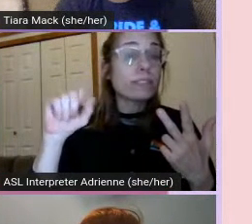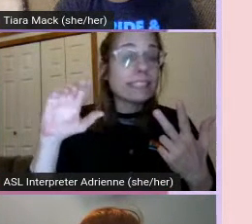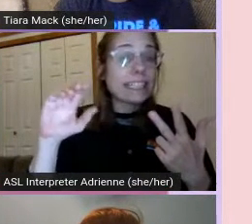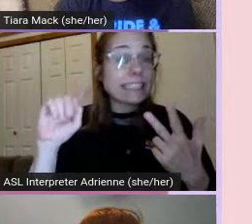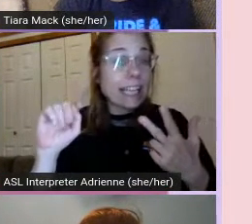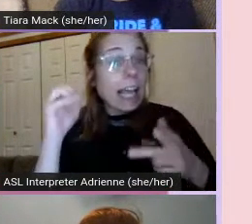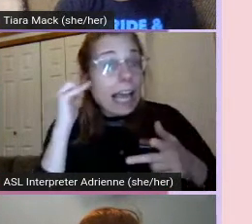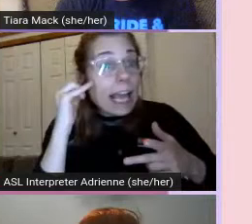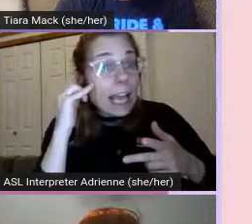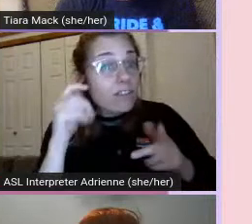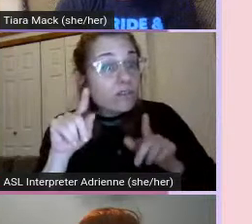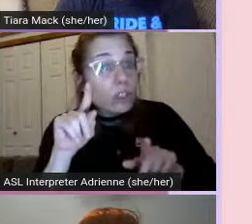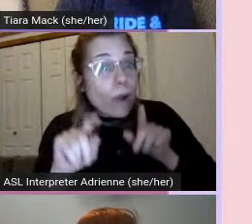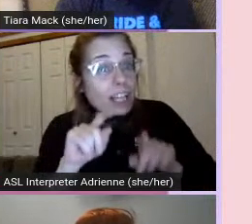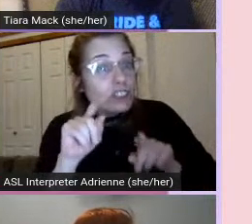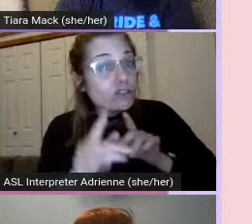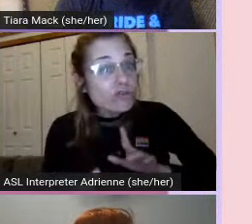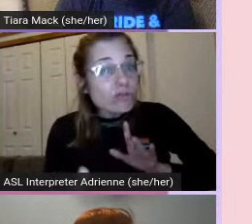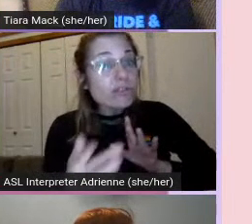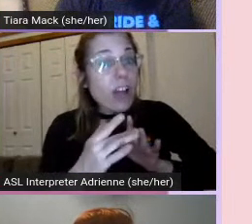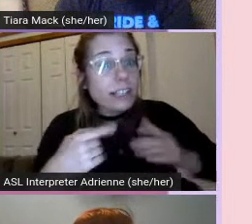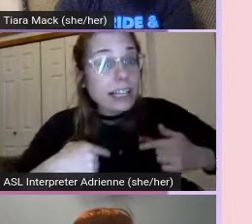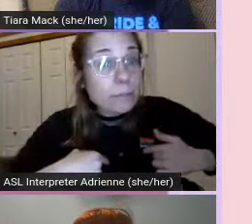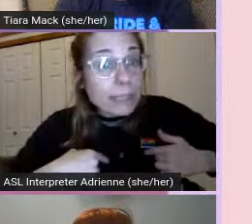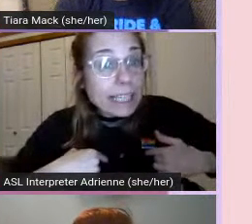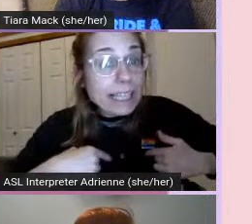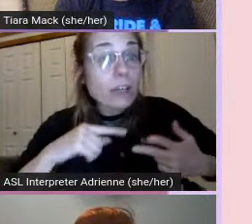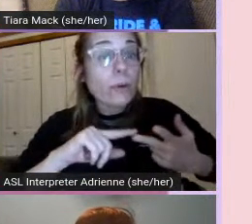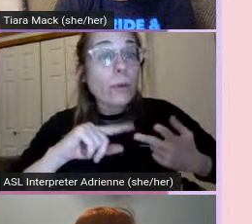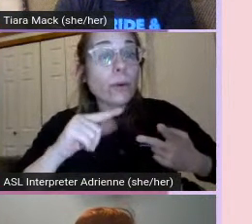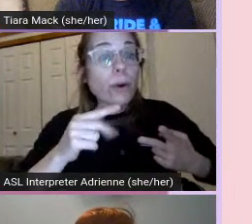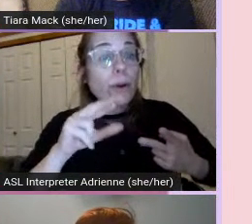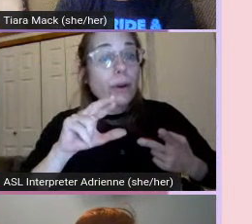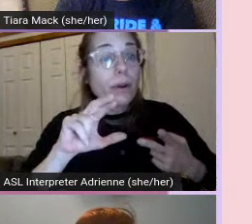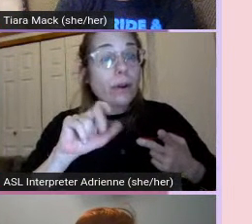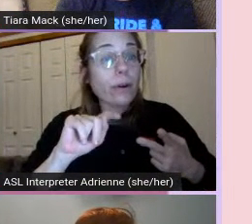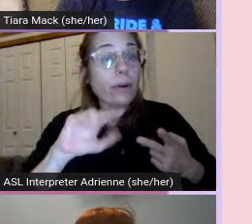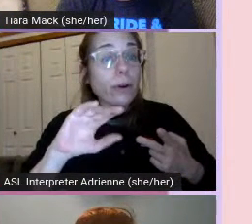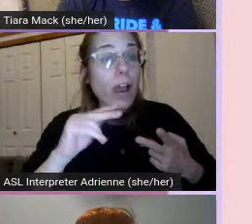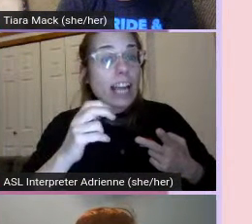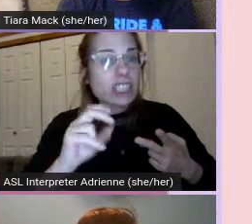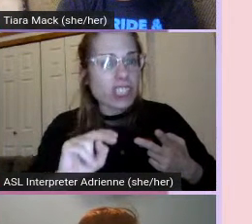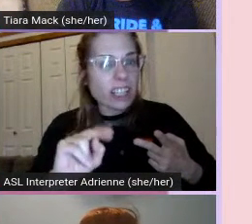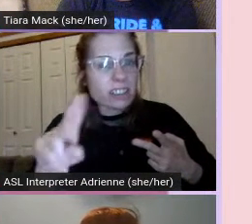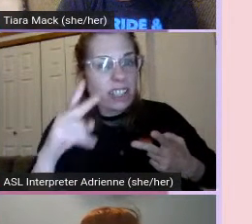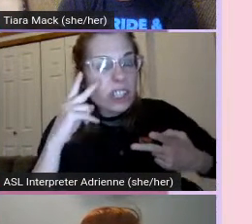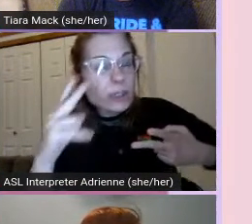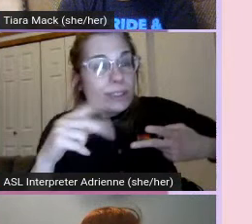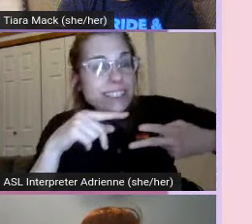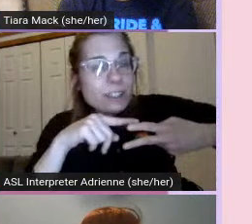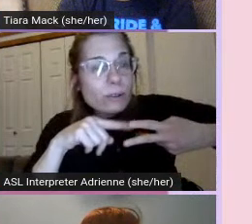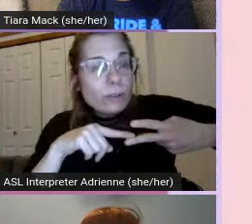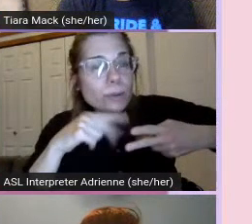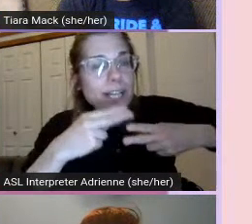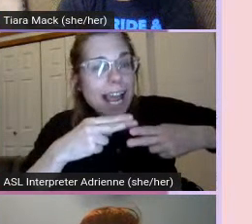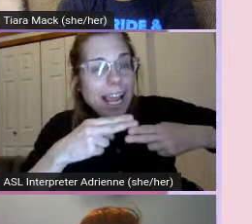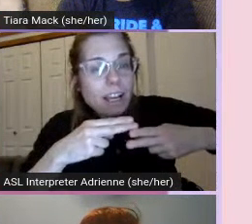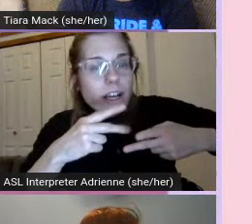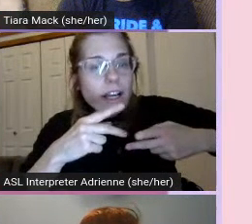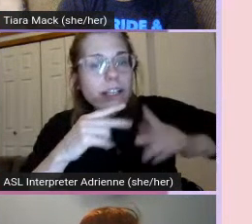you have. Our info is on the screen. Gretchen, do you have any closing comments for our folks who joined us tonight?